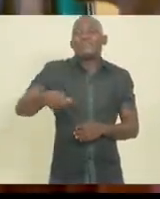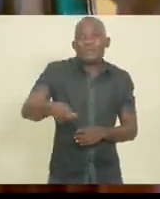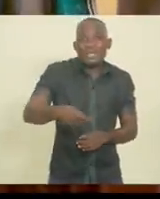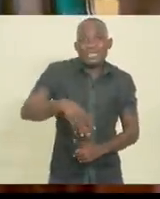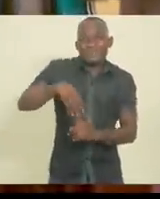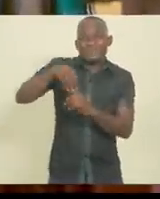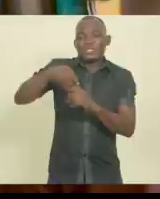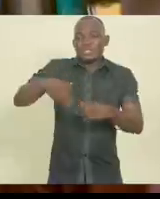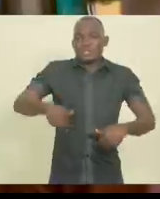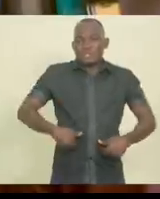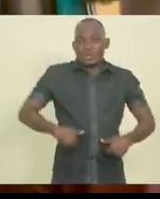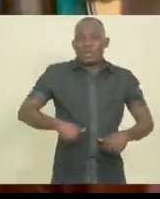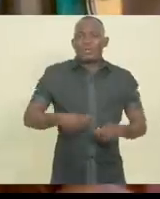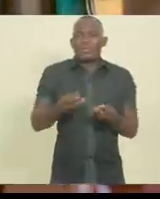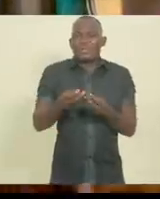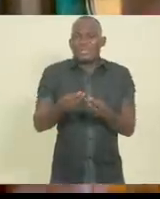seeds.